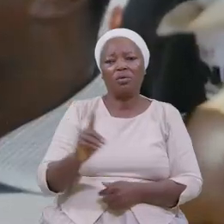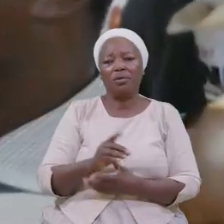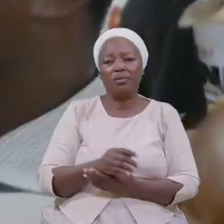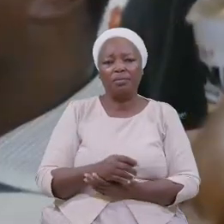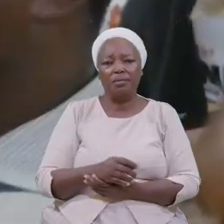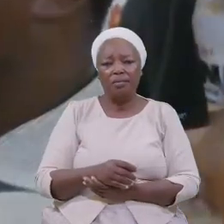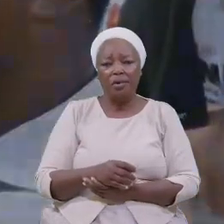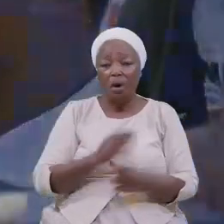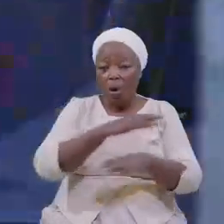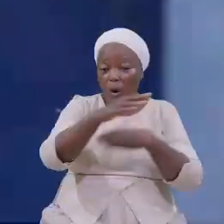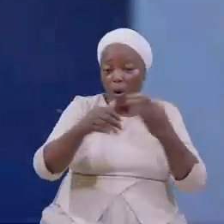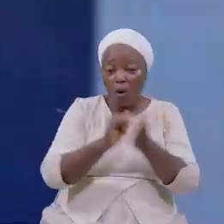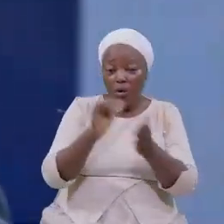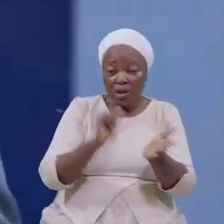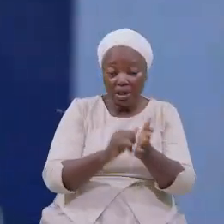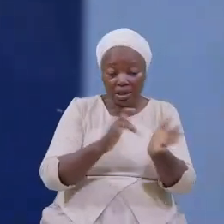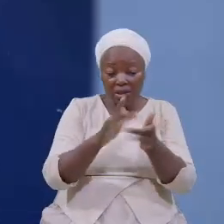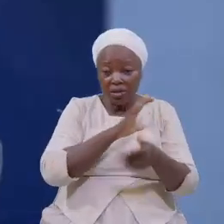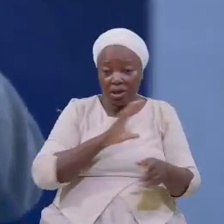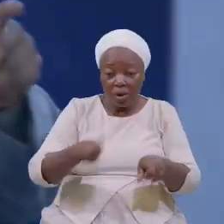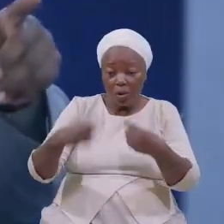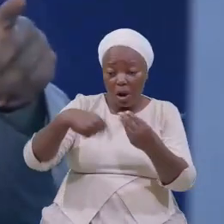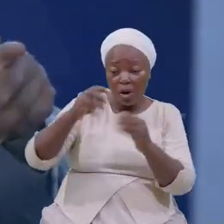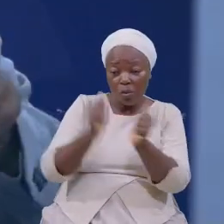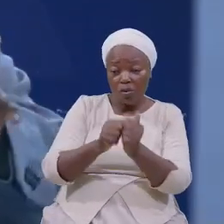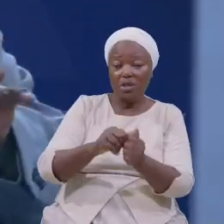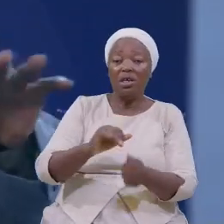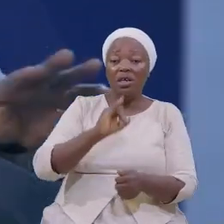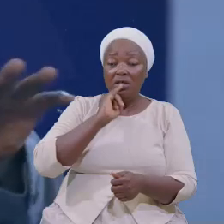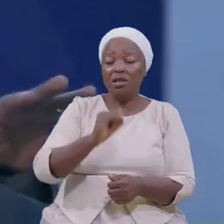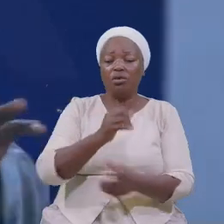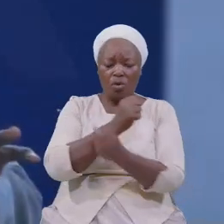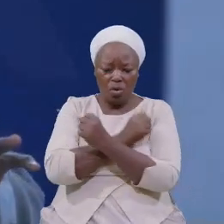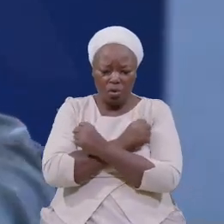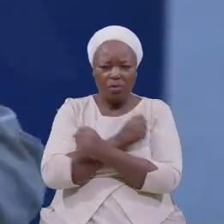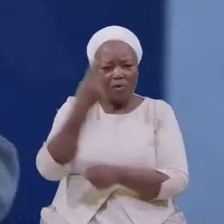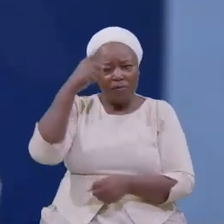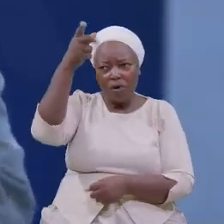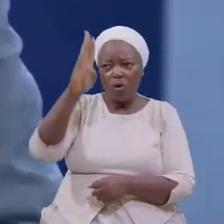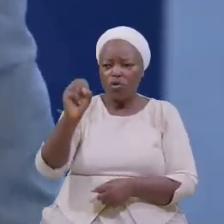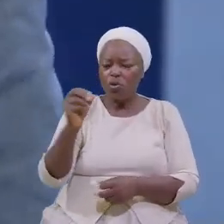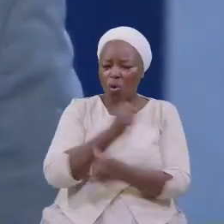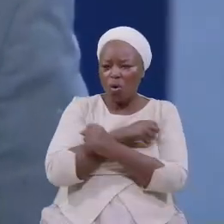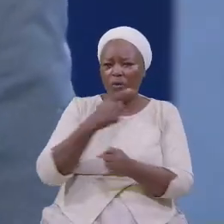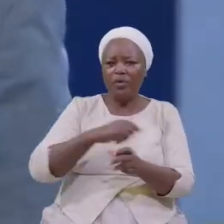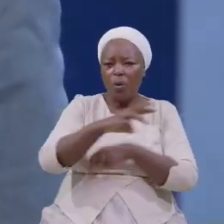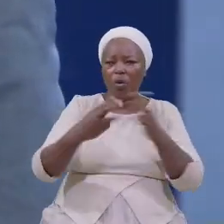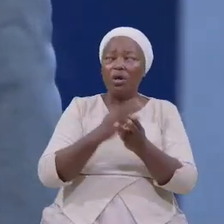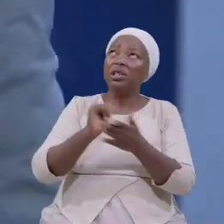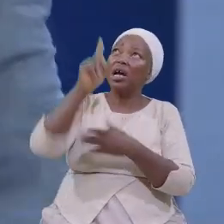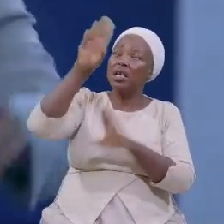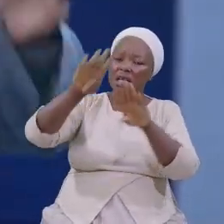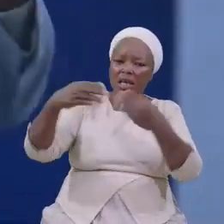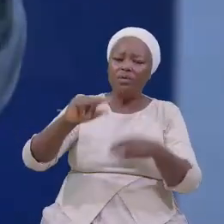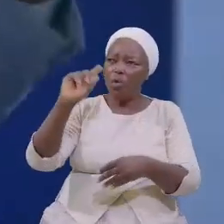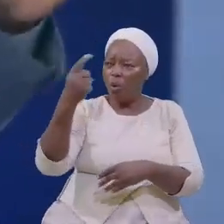All he carried was love. For God so loved the world that he gave his only begotten